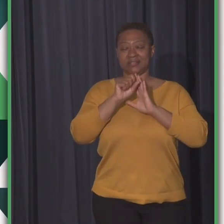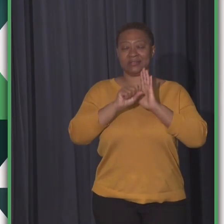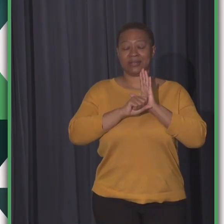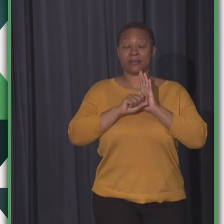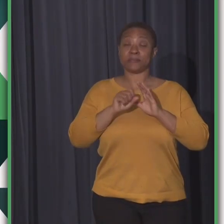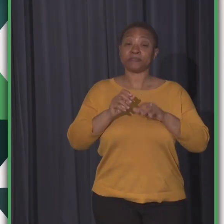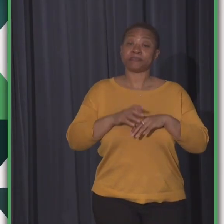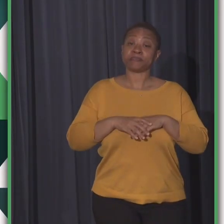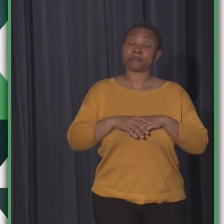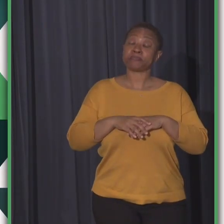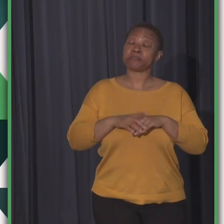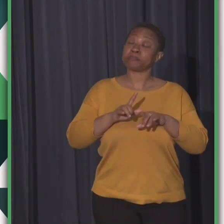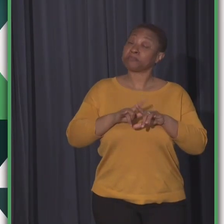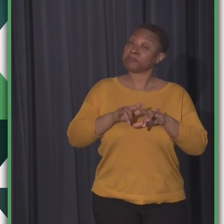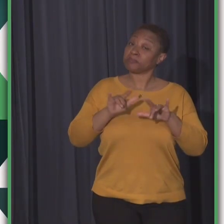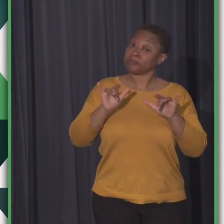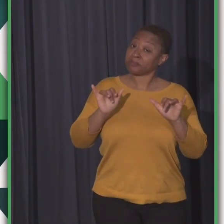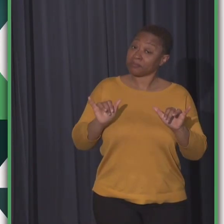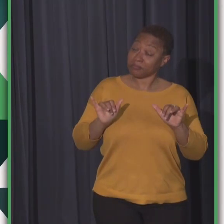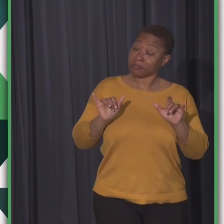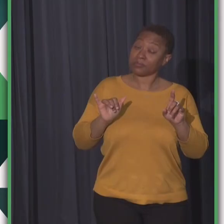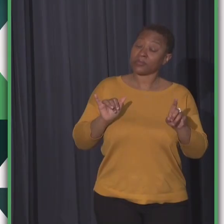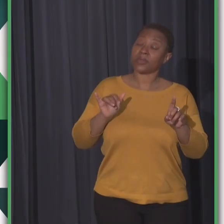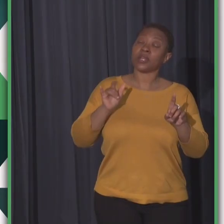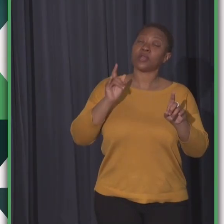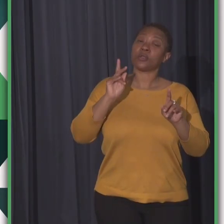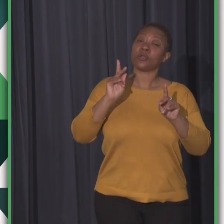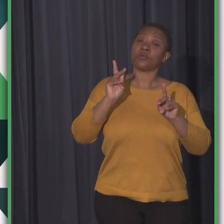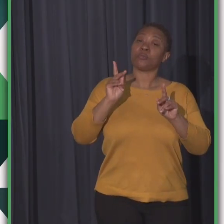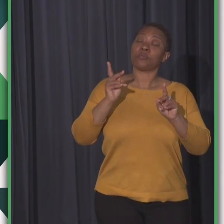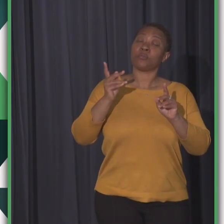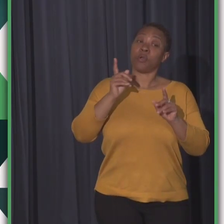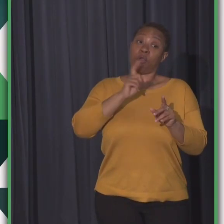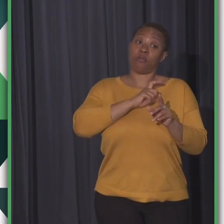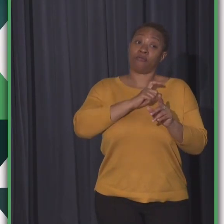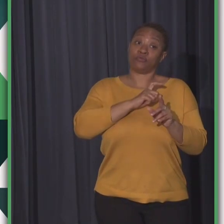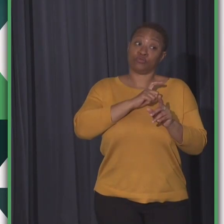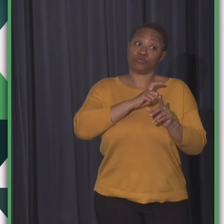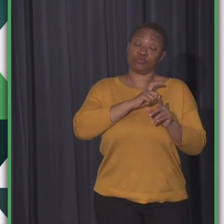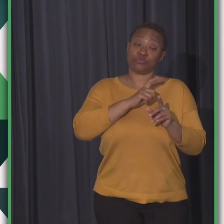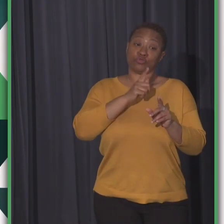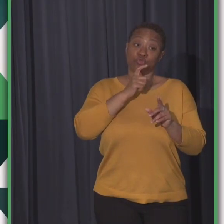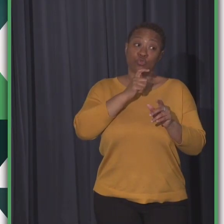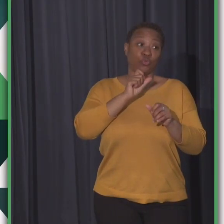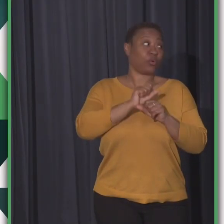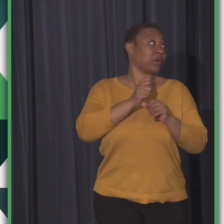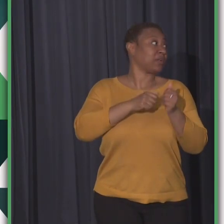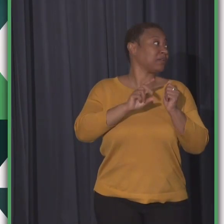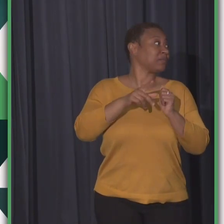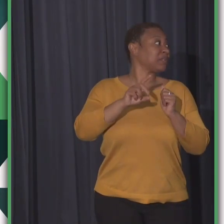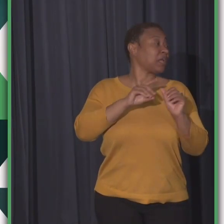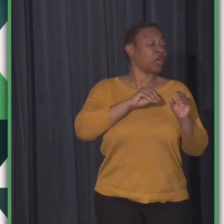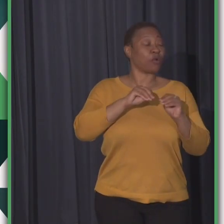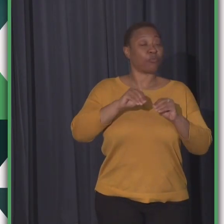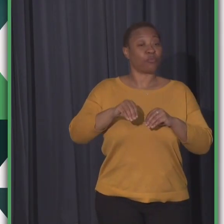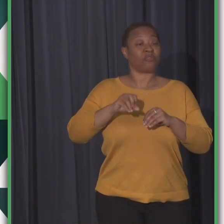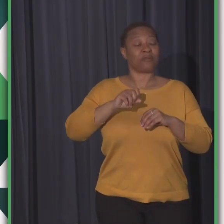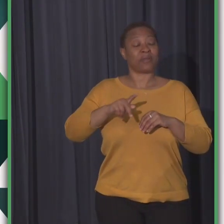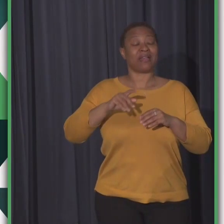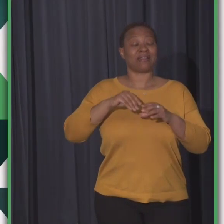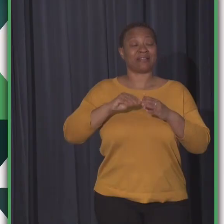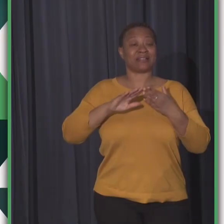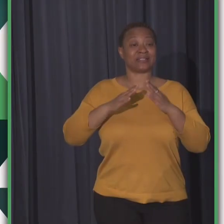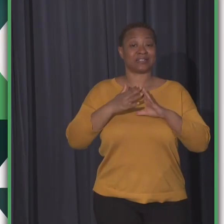moving back into the city that live in the city more now than we probably had probably in the past 10